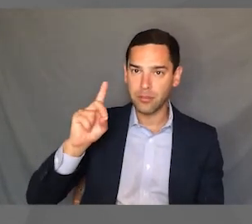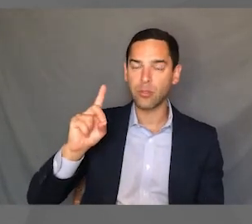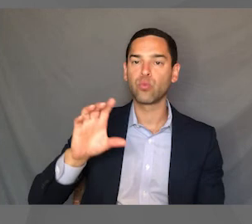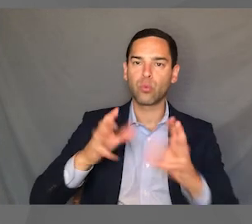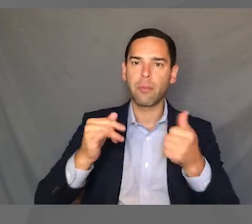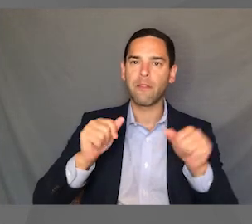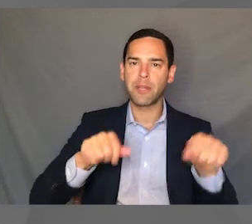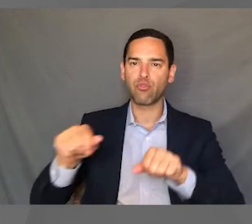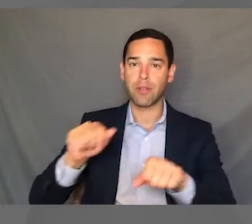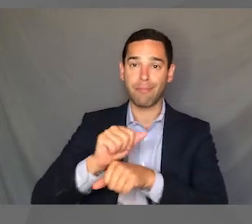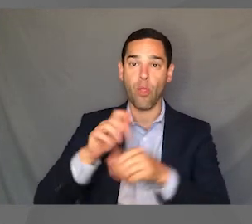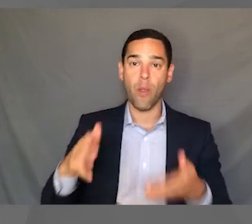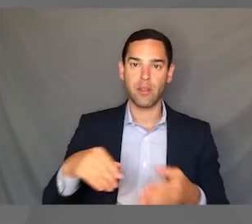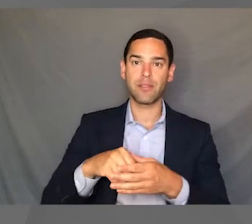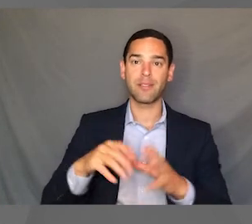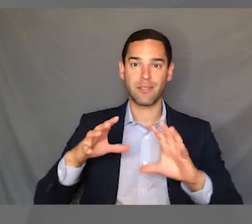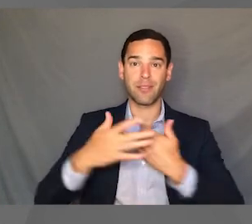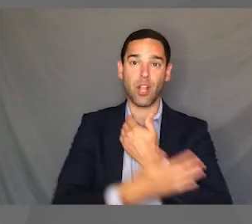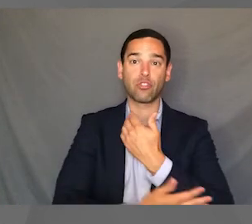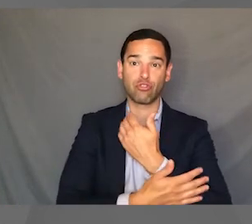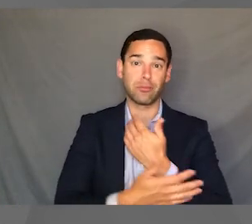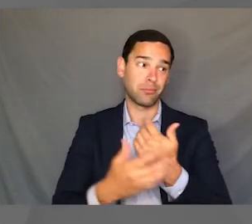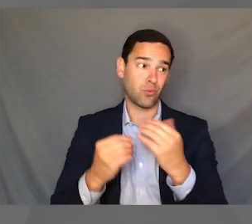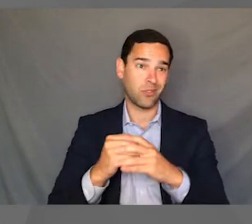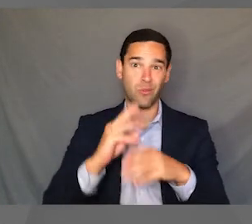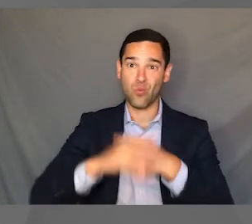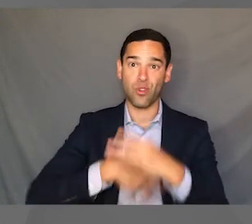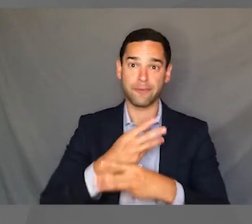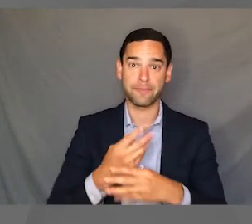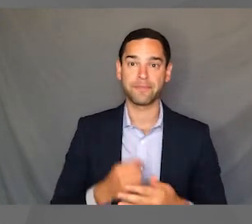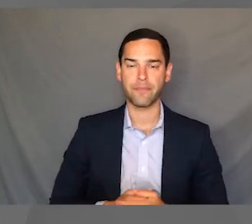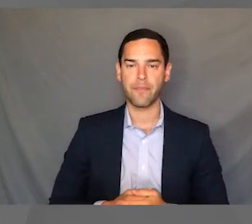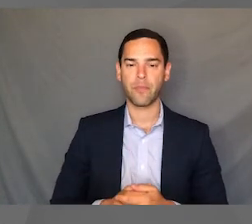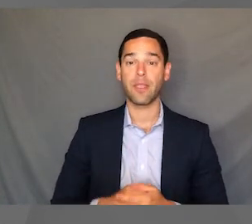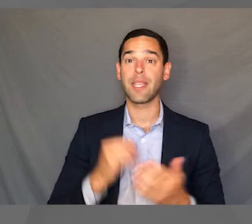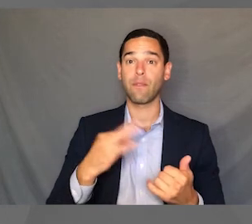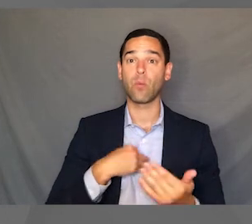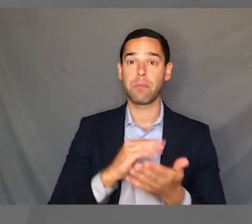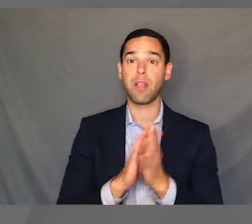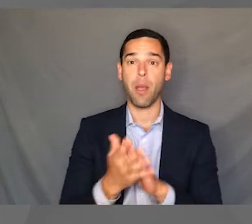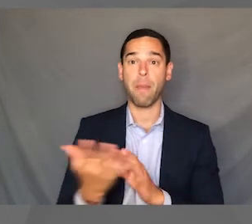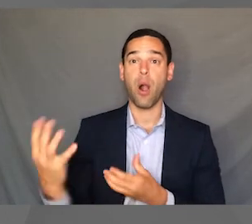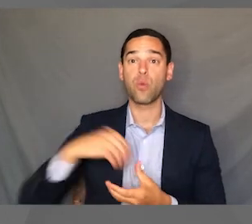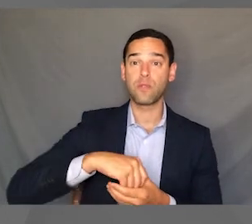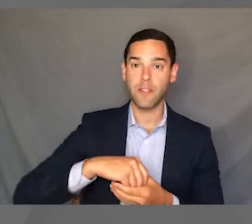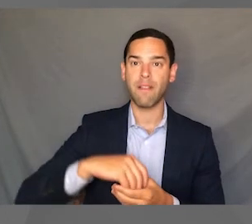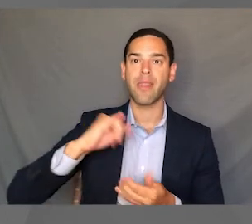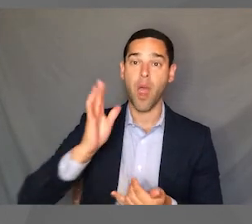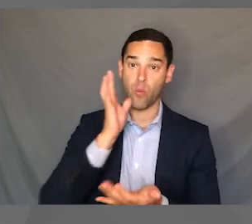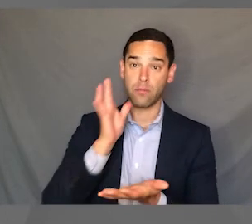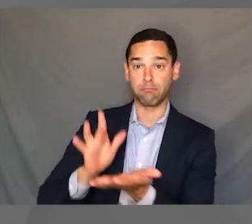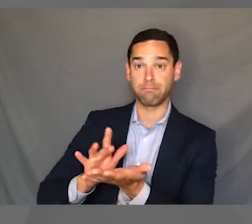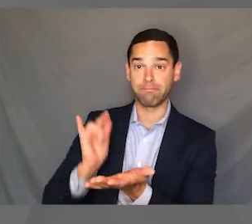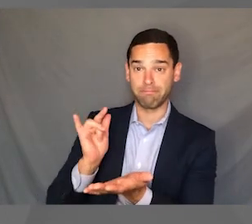our country, on our planet. So that inclusiveness taps into a job pool, a job